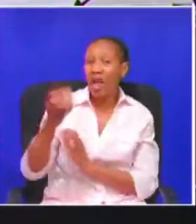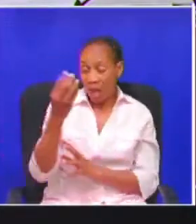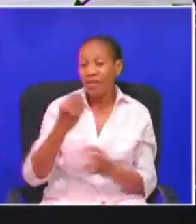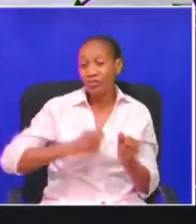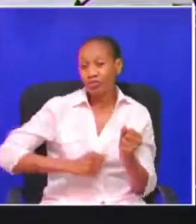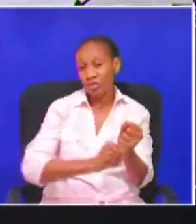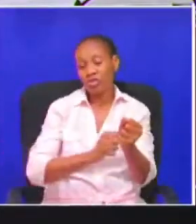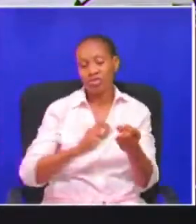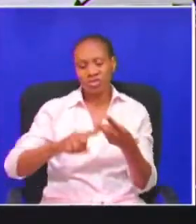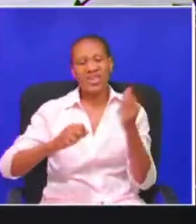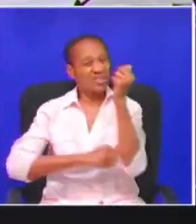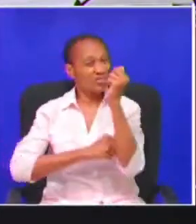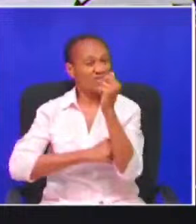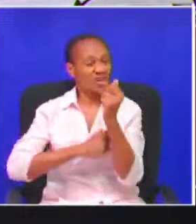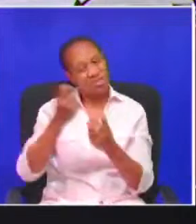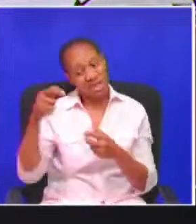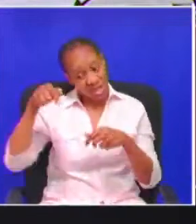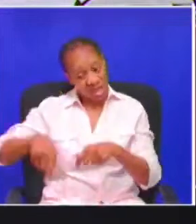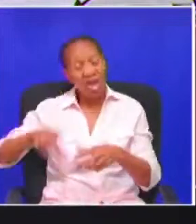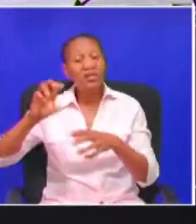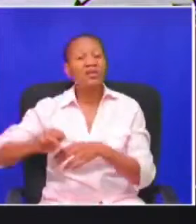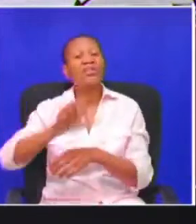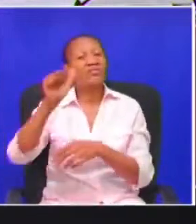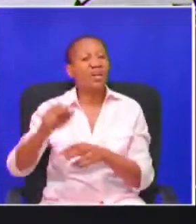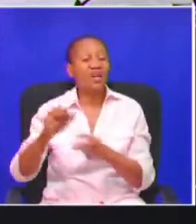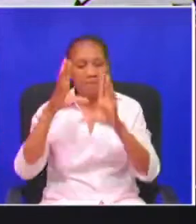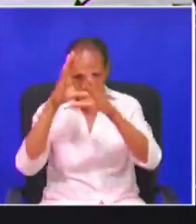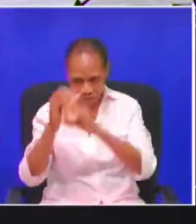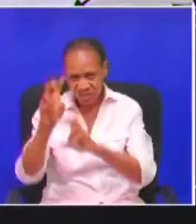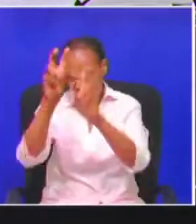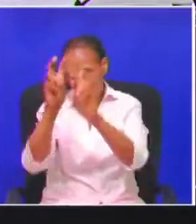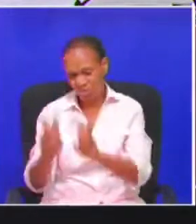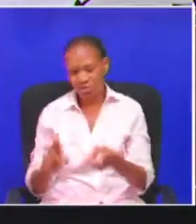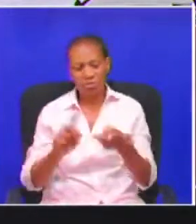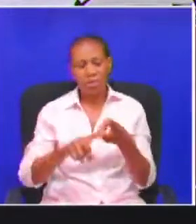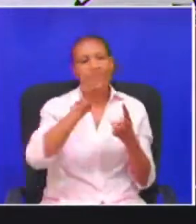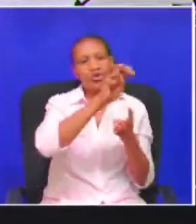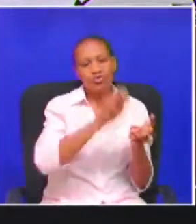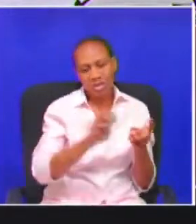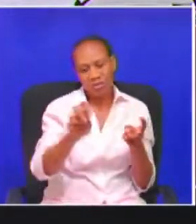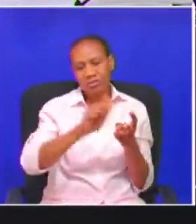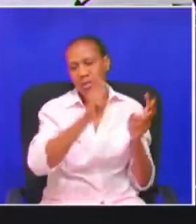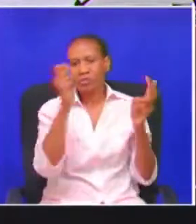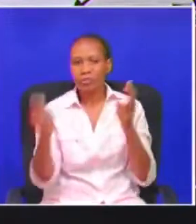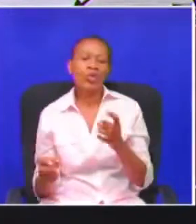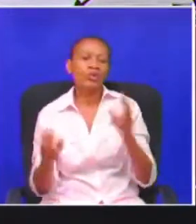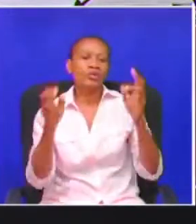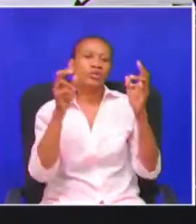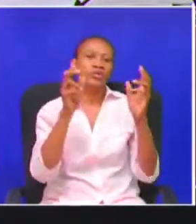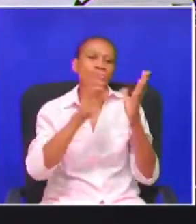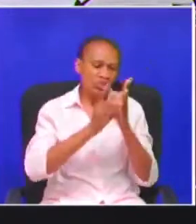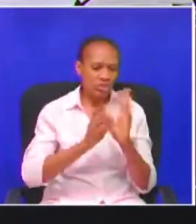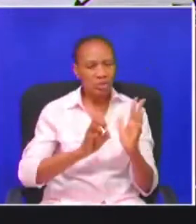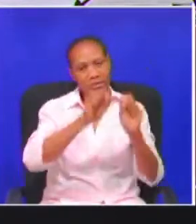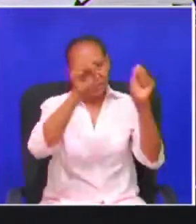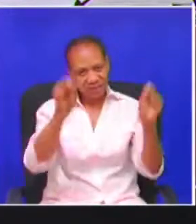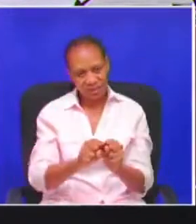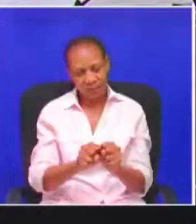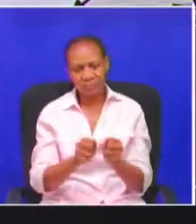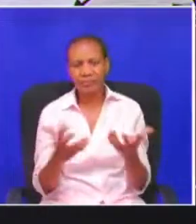infrastructure investment in our own country in energy and transport and digital systems. We are improving